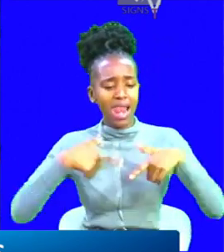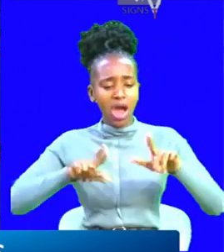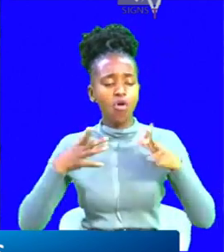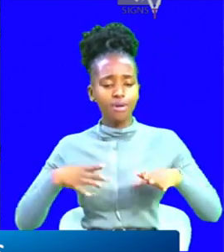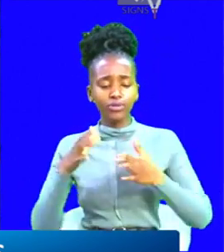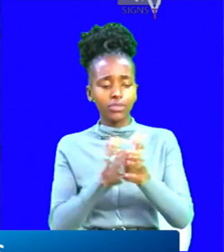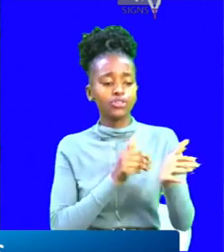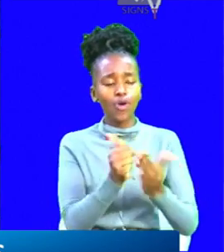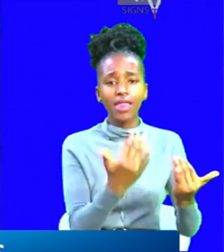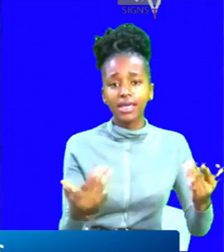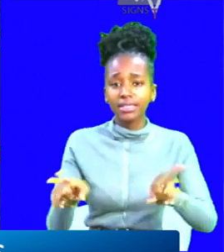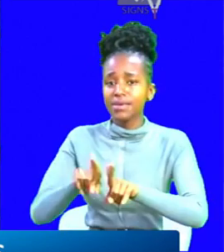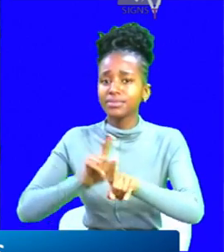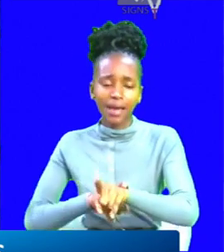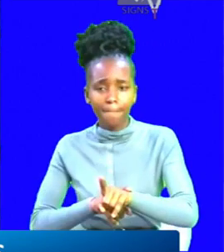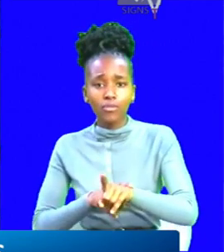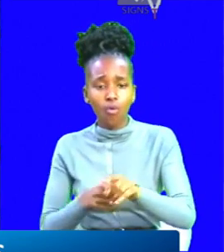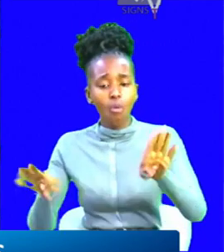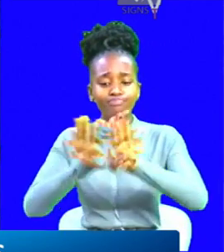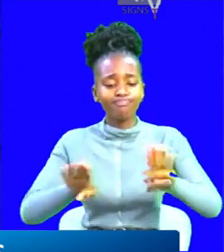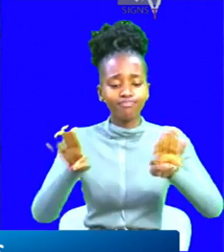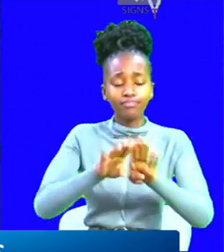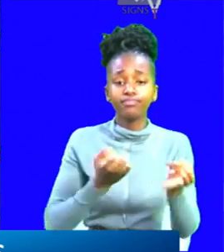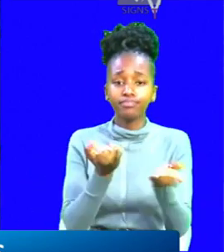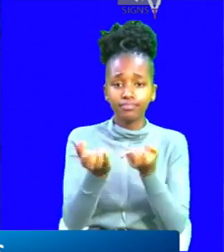the paralyzing of businesses.